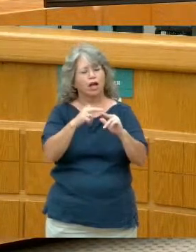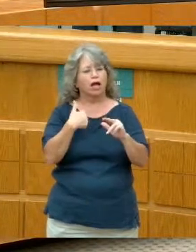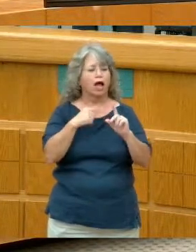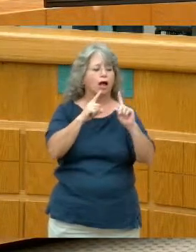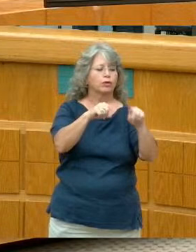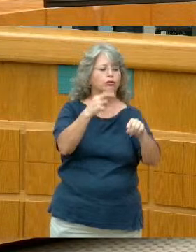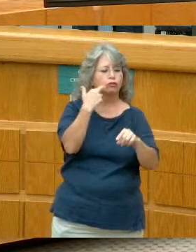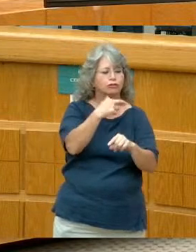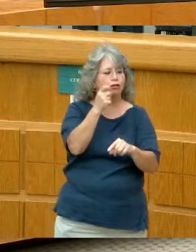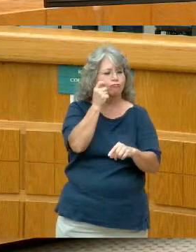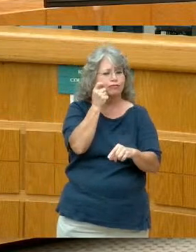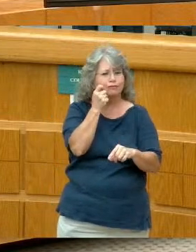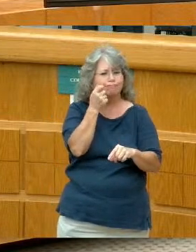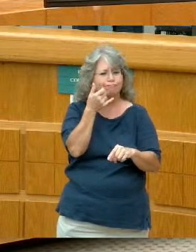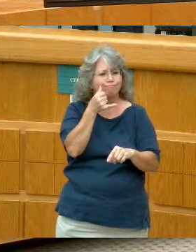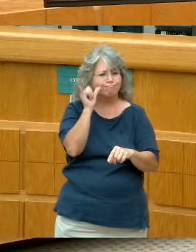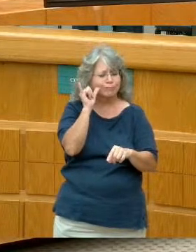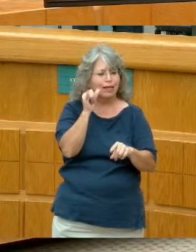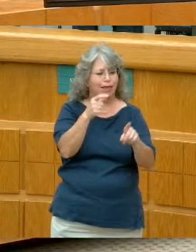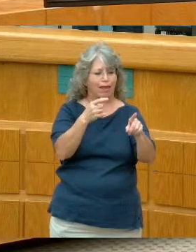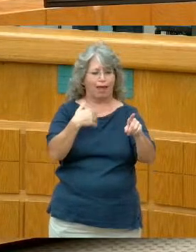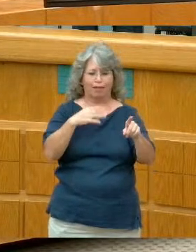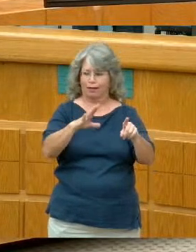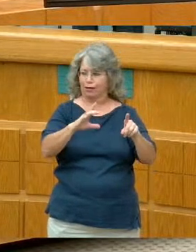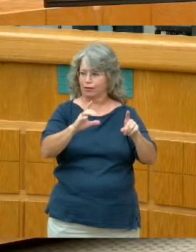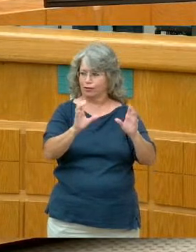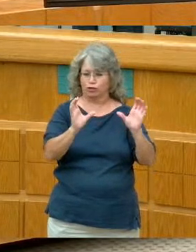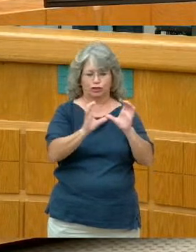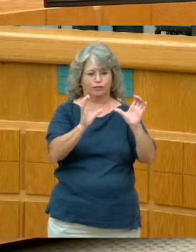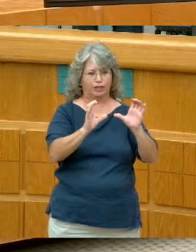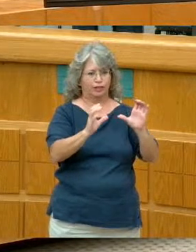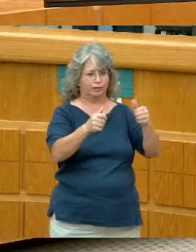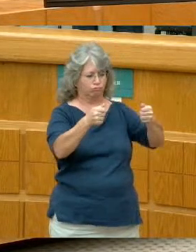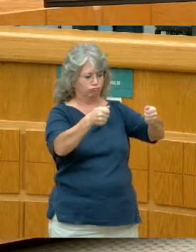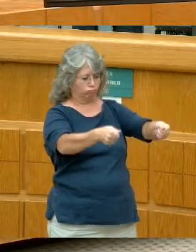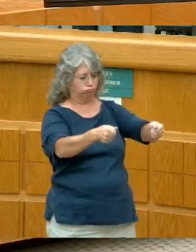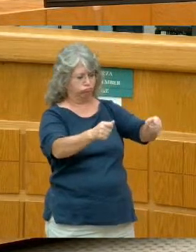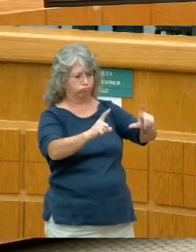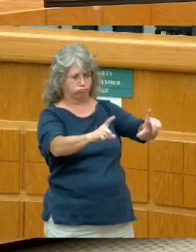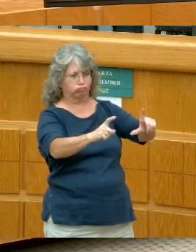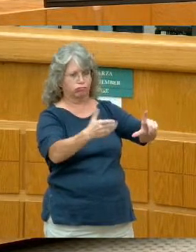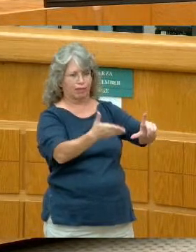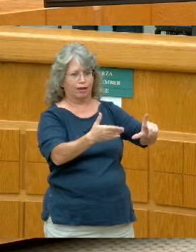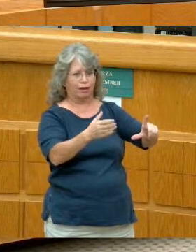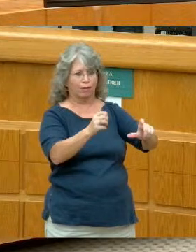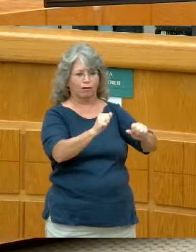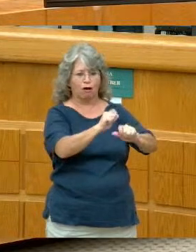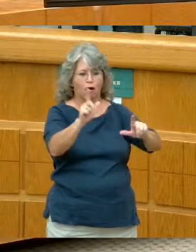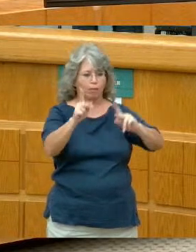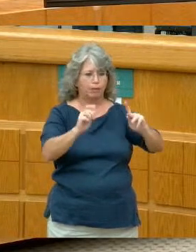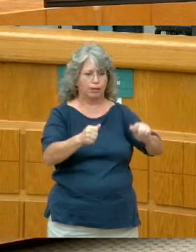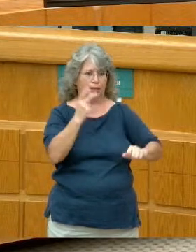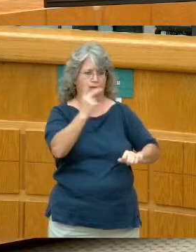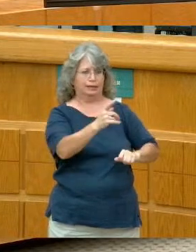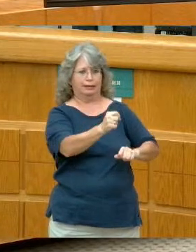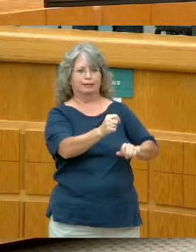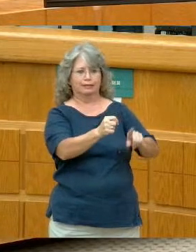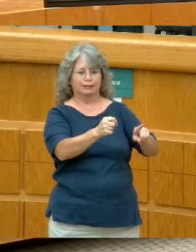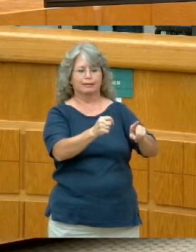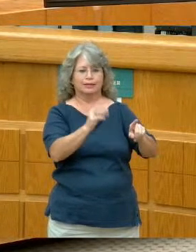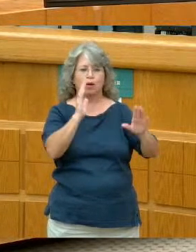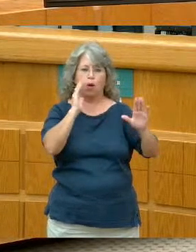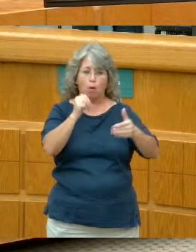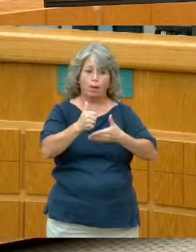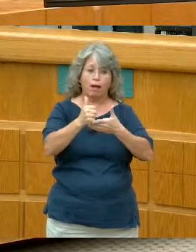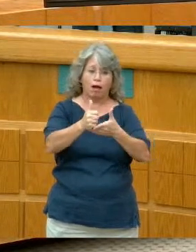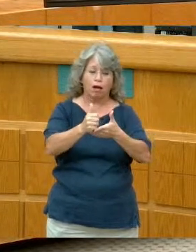restaurant the other day and they had theirs right there on the counter so the public could see it, and they take great pride in that being recognized. So we hope